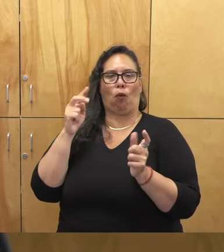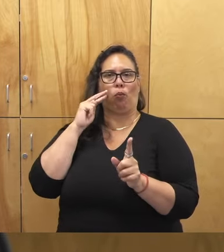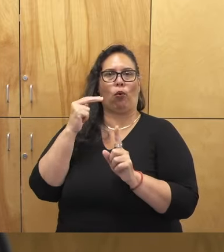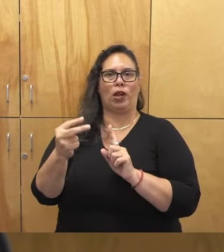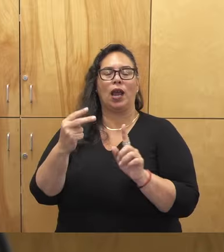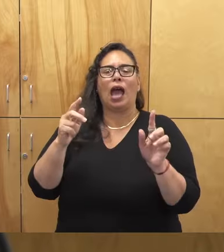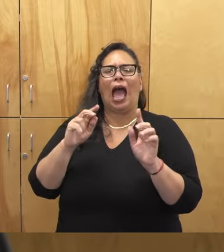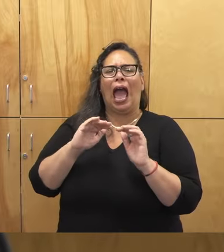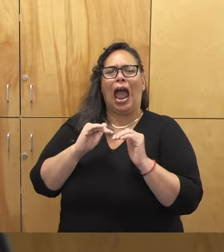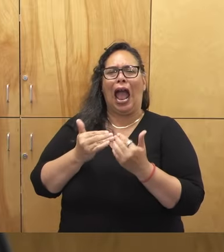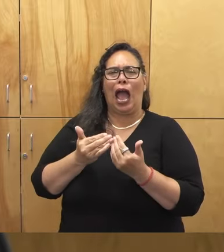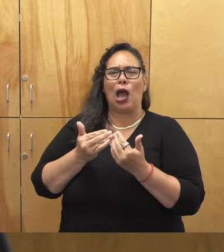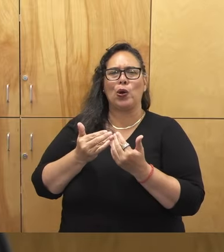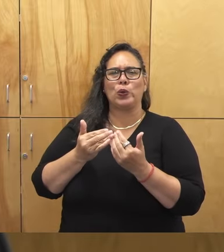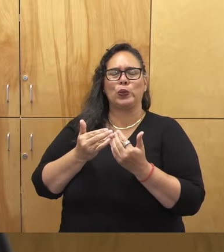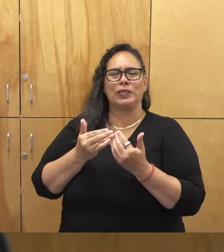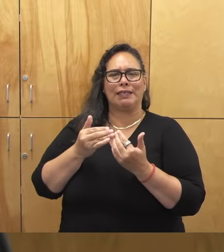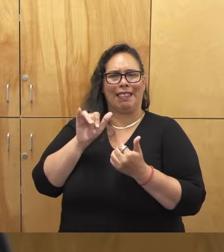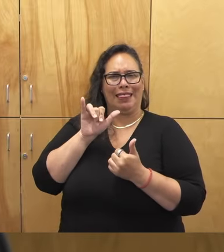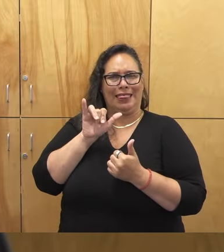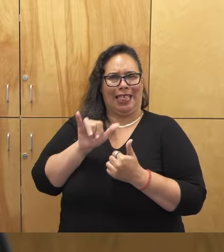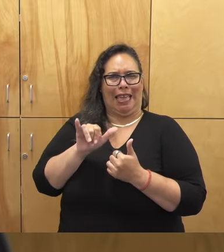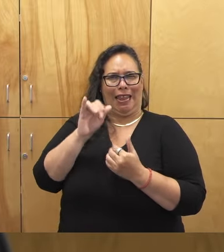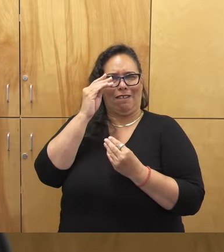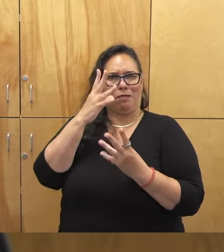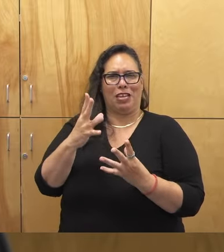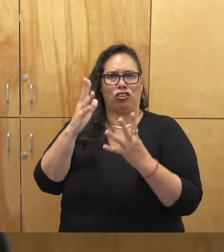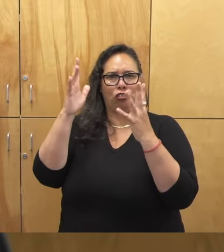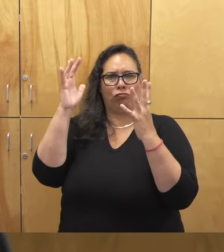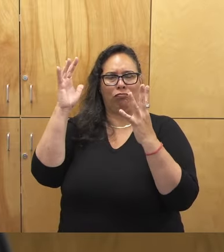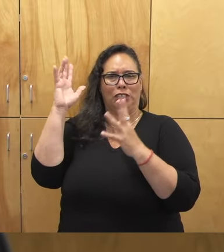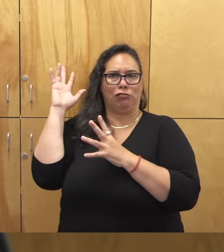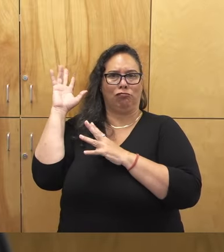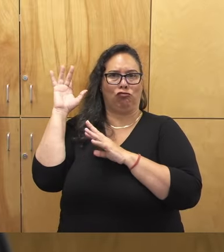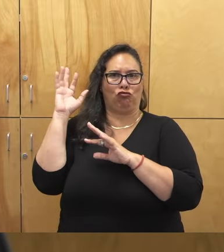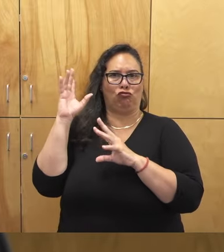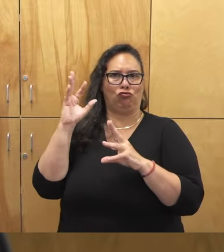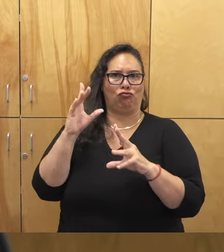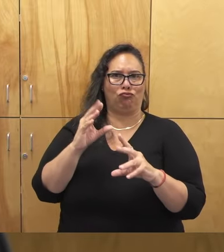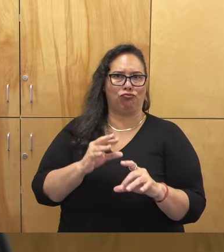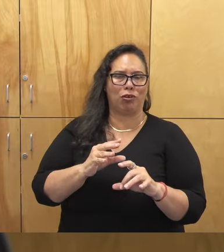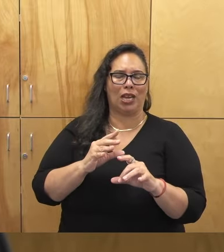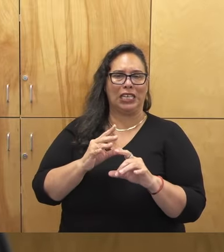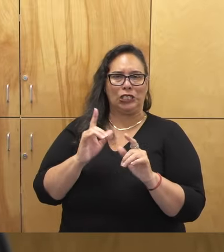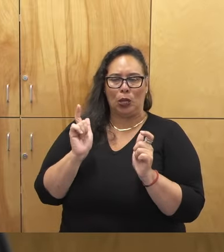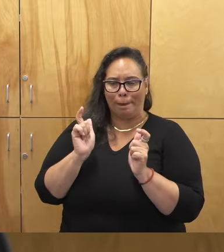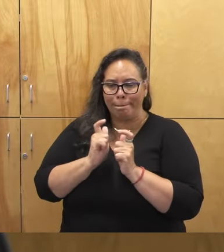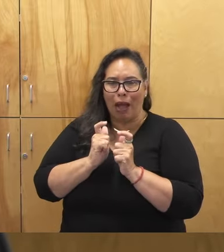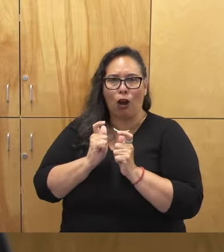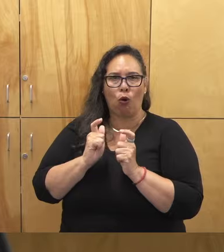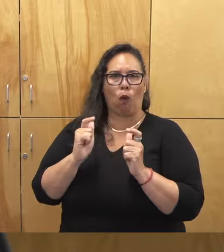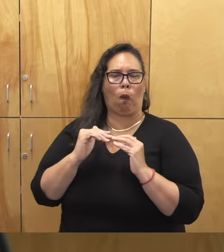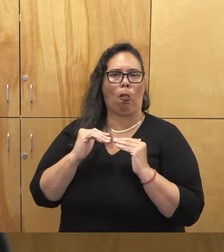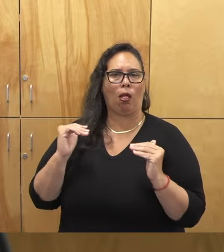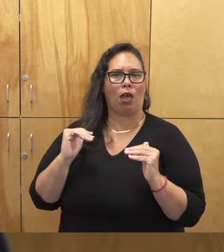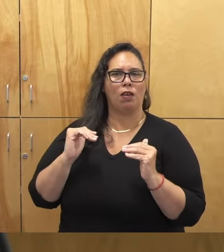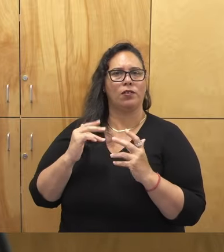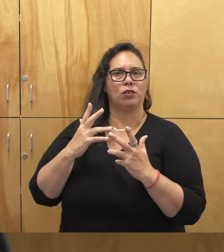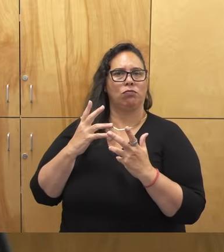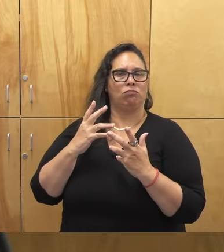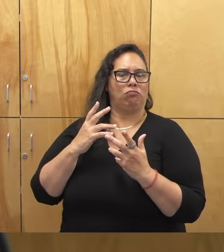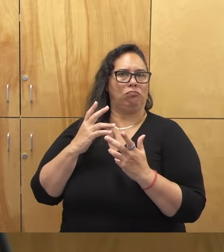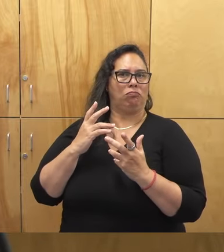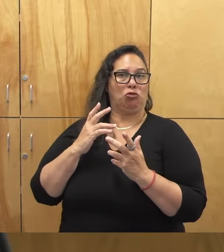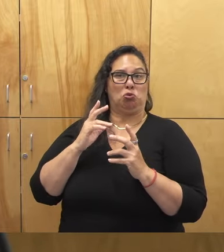this information trickled down all the way down to the campuses, almost to this micro level, to potential classrooms and